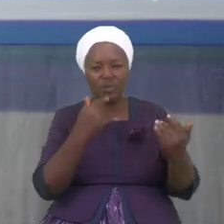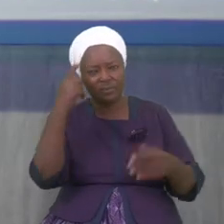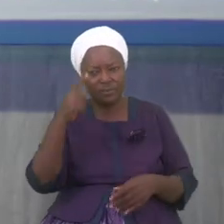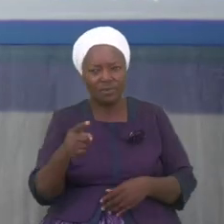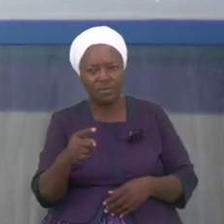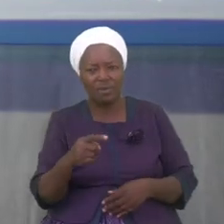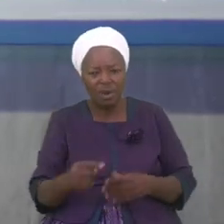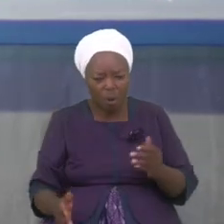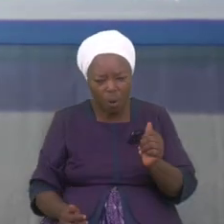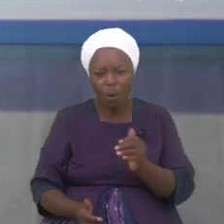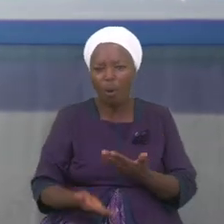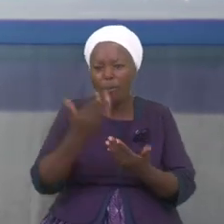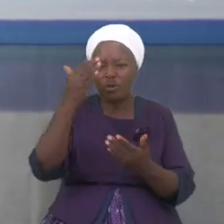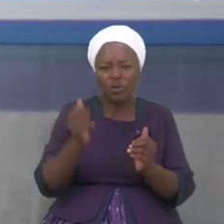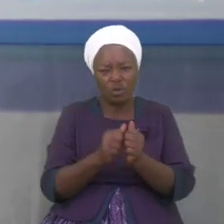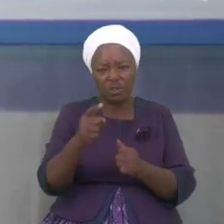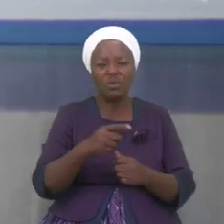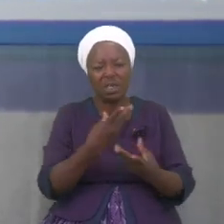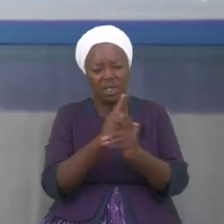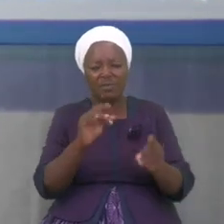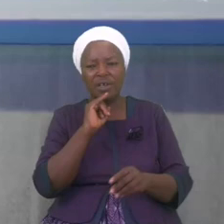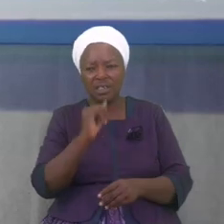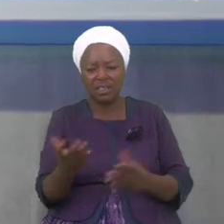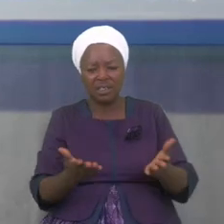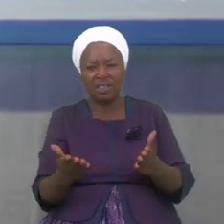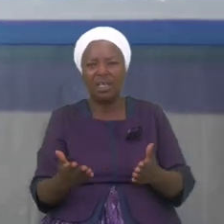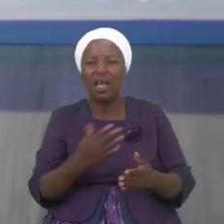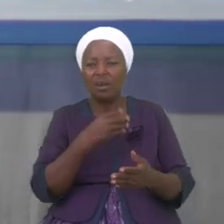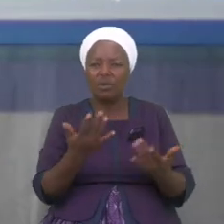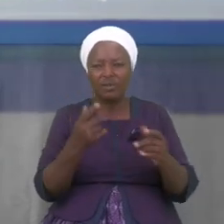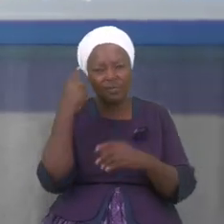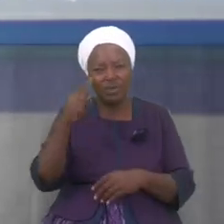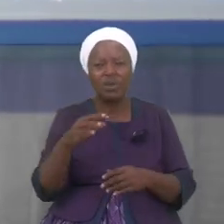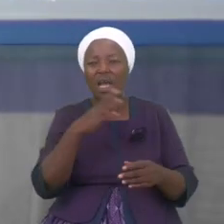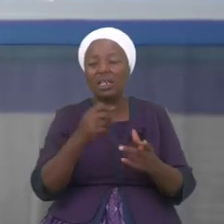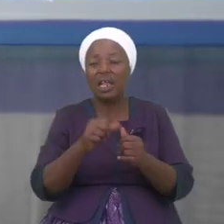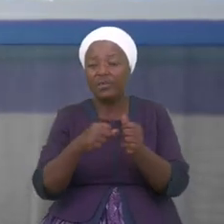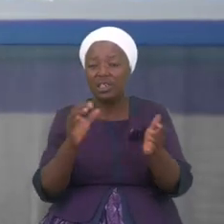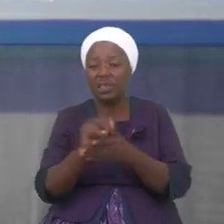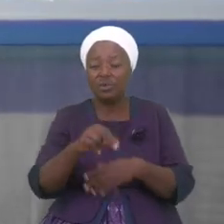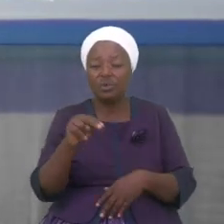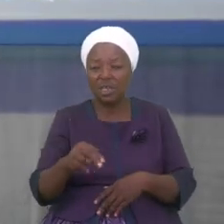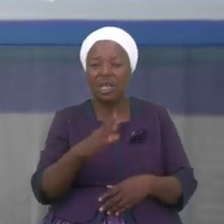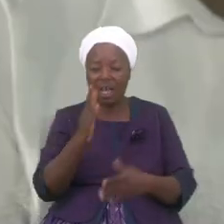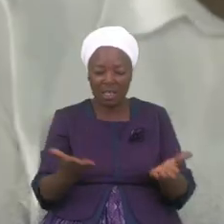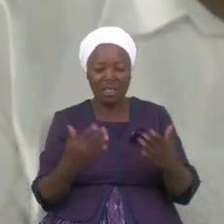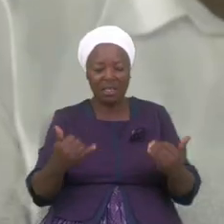within. Deliverance is right there. It's waiting for you. Everything you need, they're available